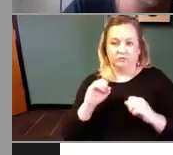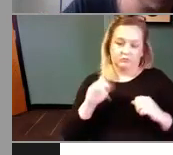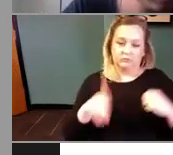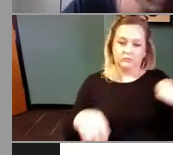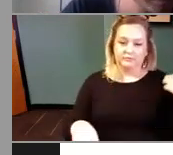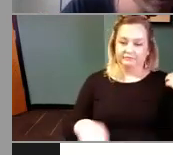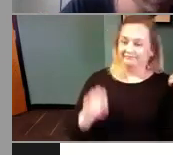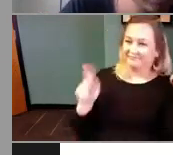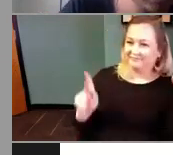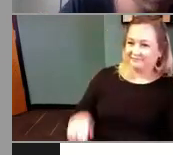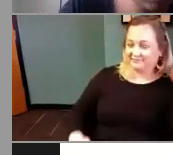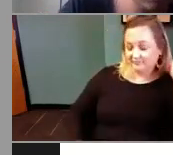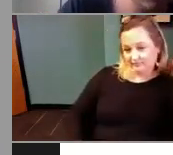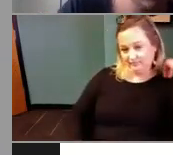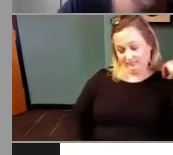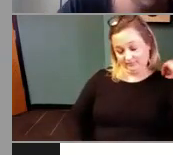Okay.